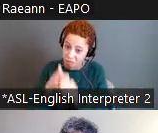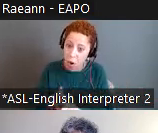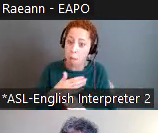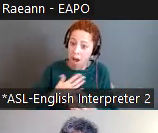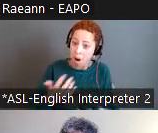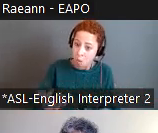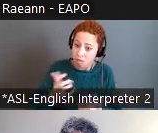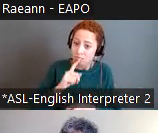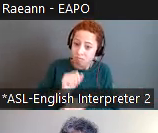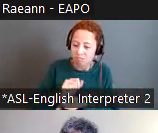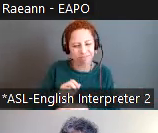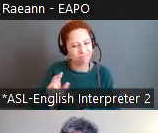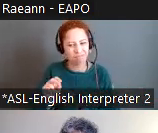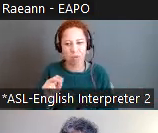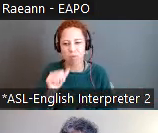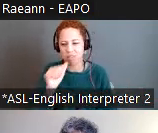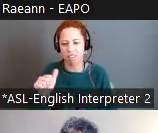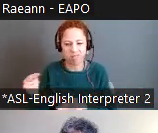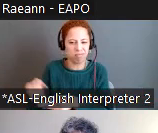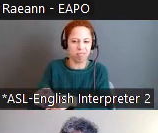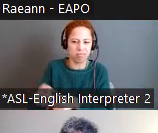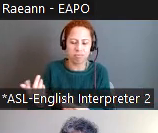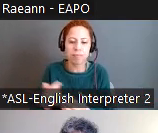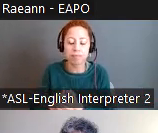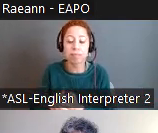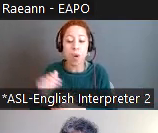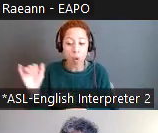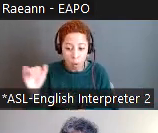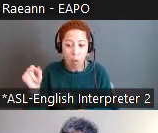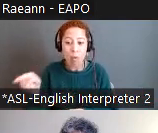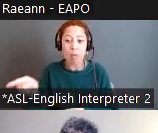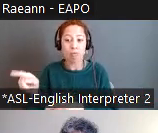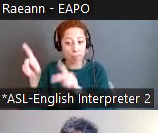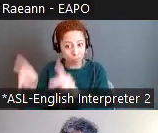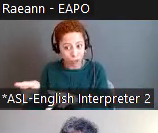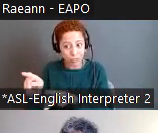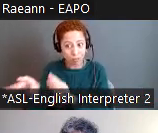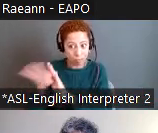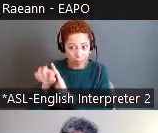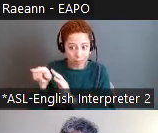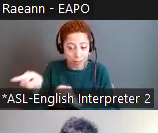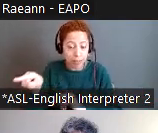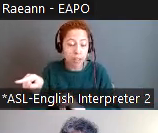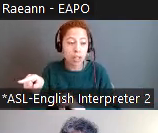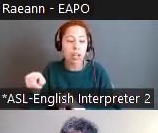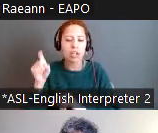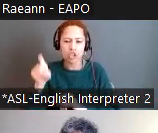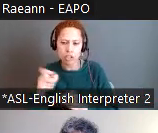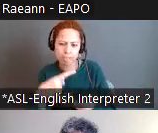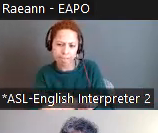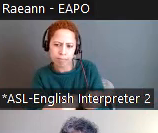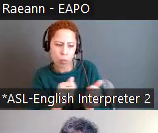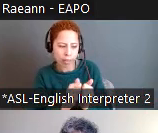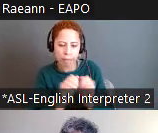They also need to consult your family and your supportive friends. So they shouldn't just be making decisions on